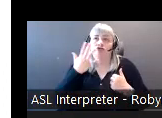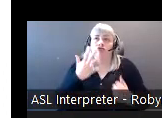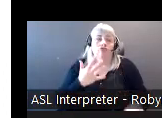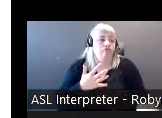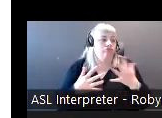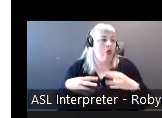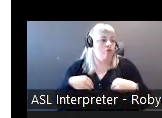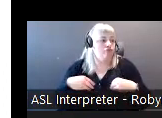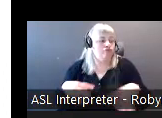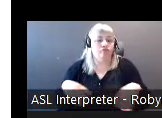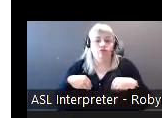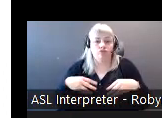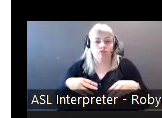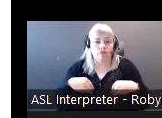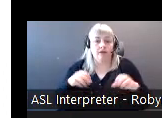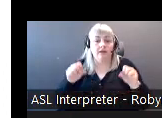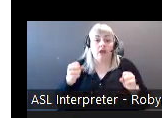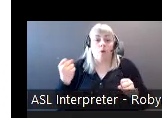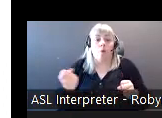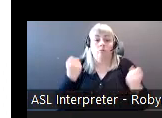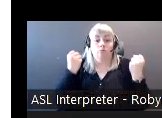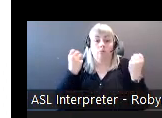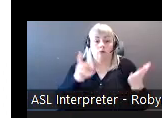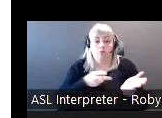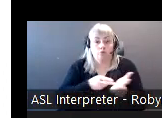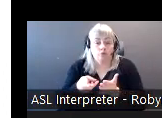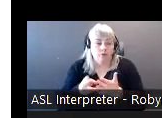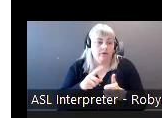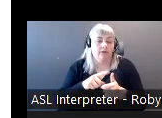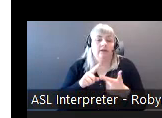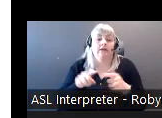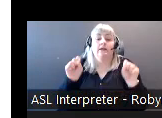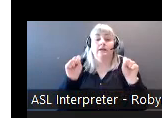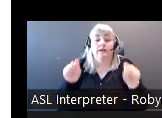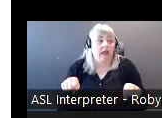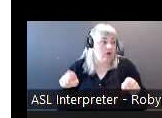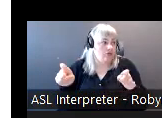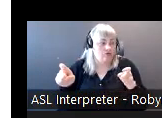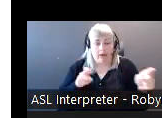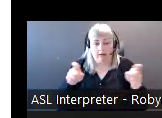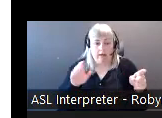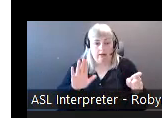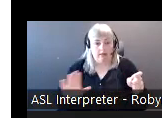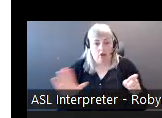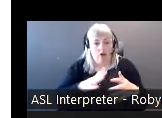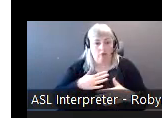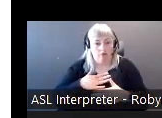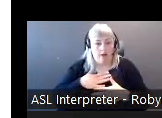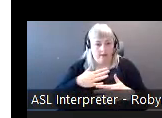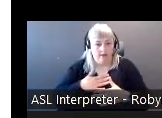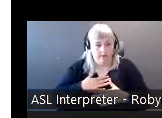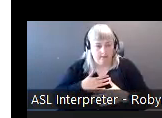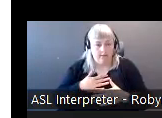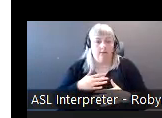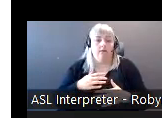multiple truths. They are able to have a regulated breath, a